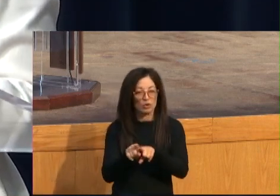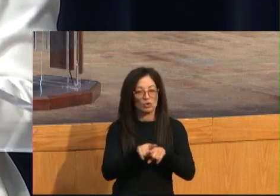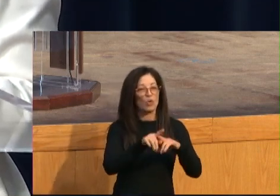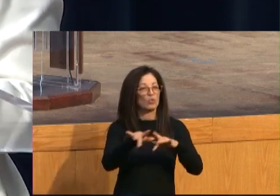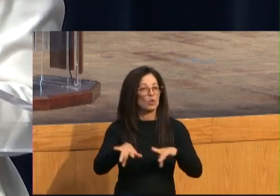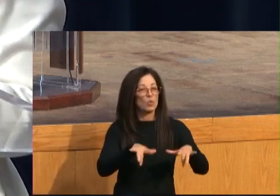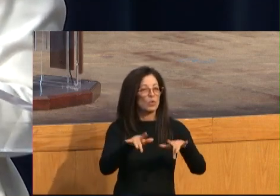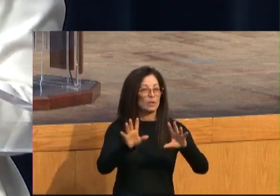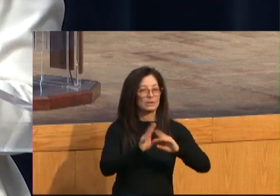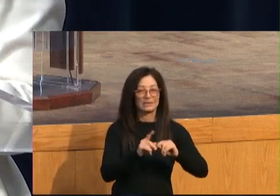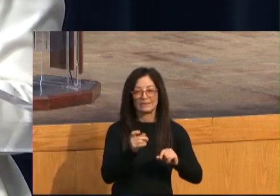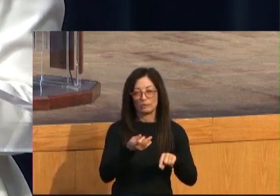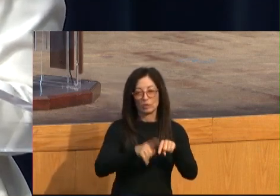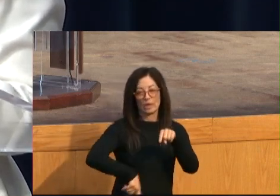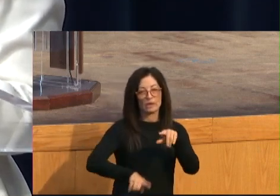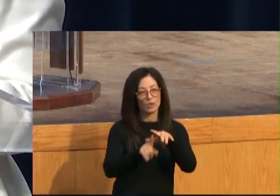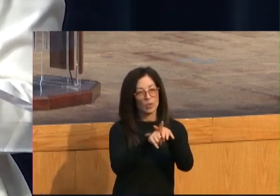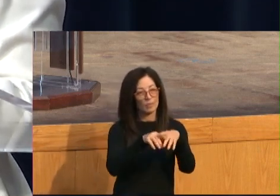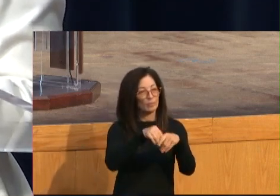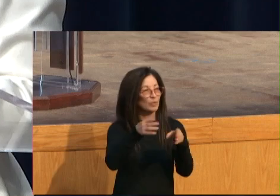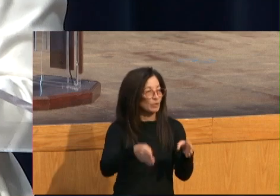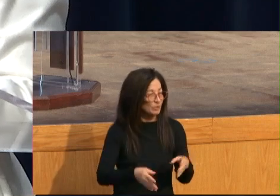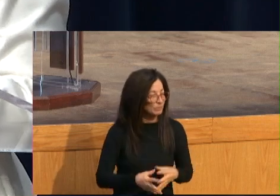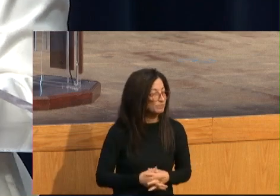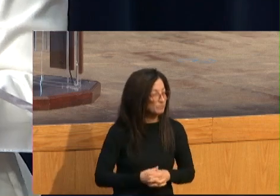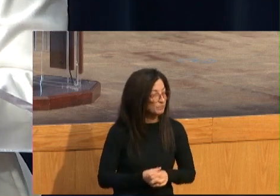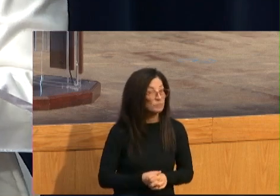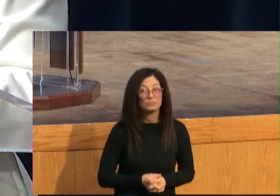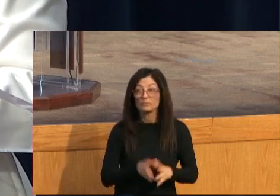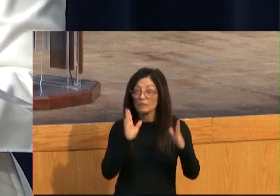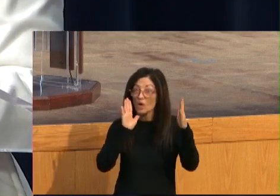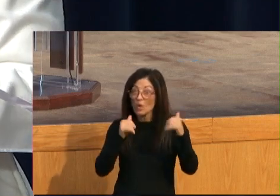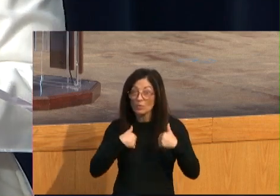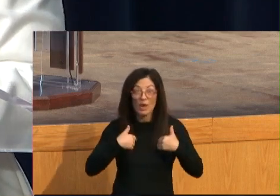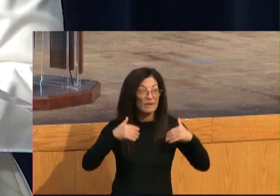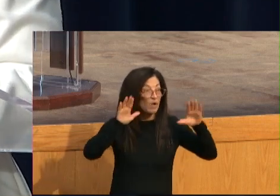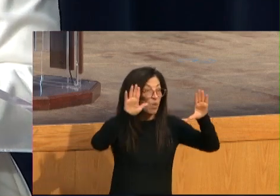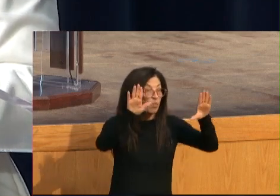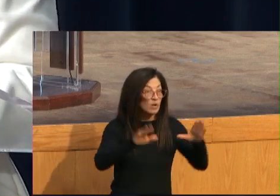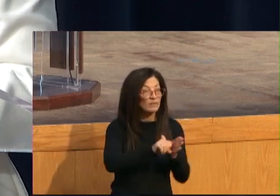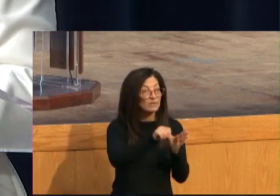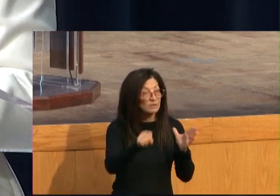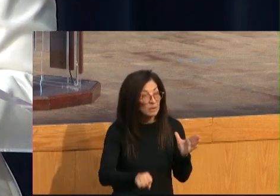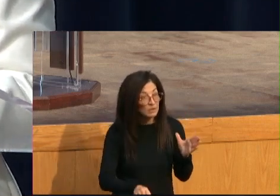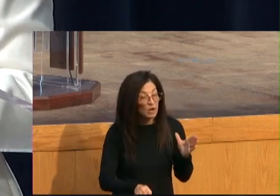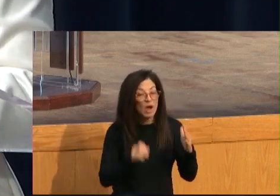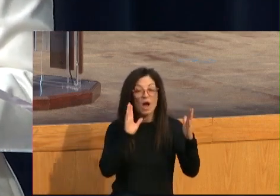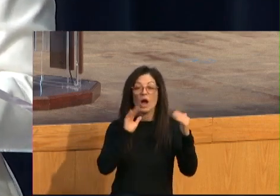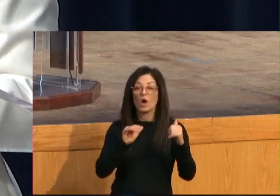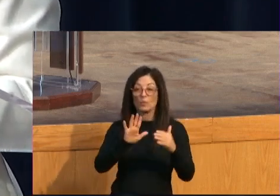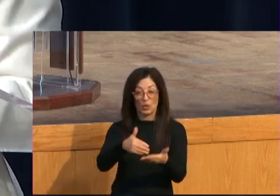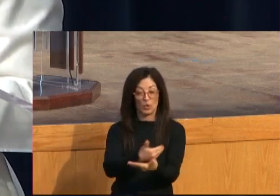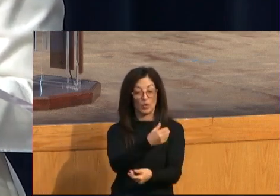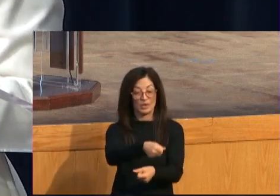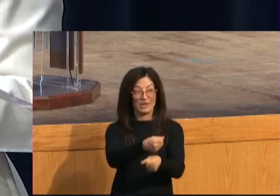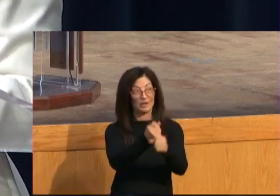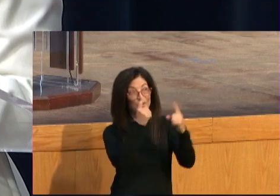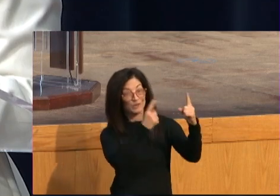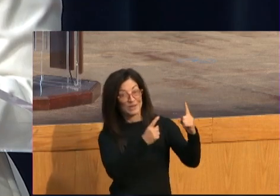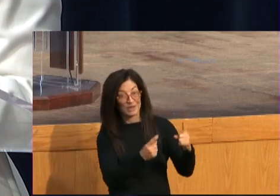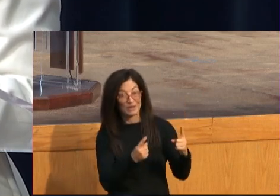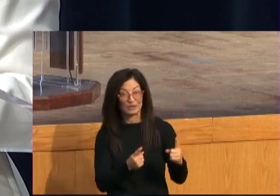of you who are not able to attend in person. I hope you have a wonderful semester. I hope your New Year's